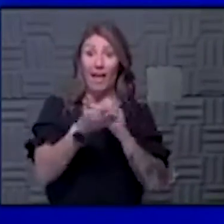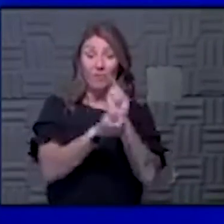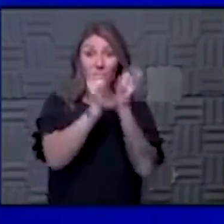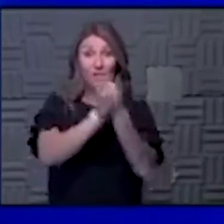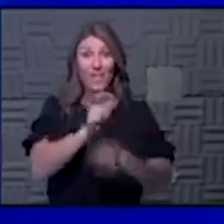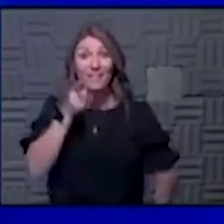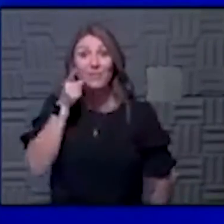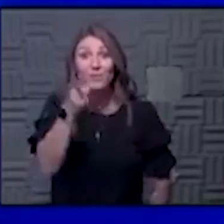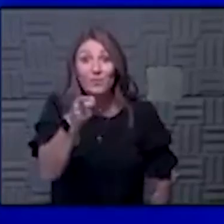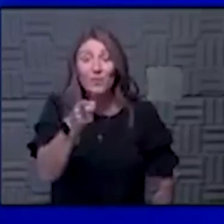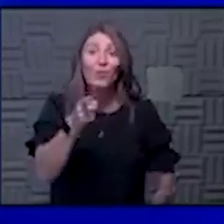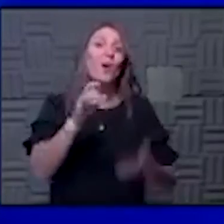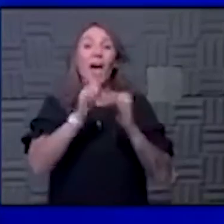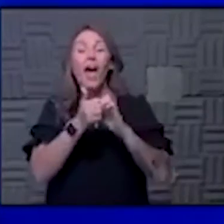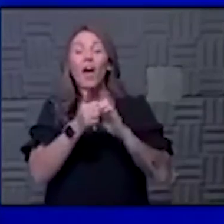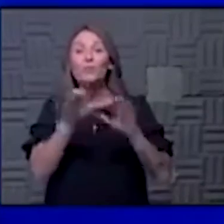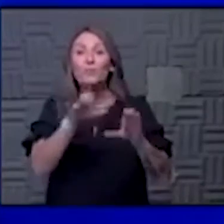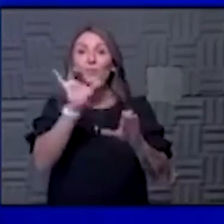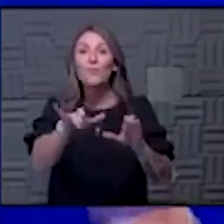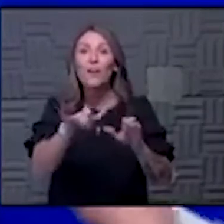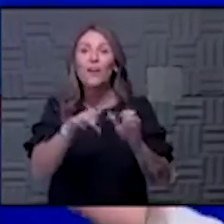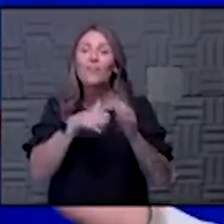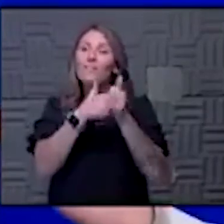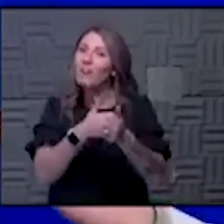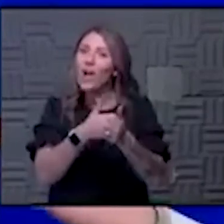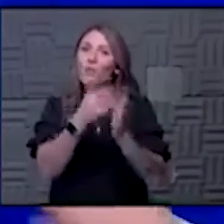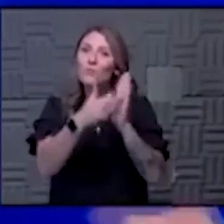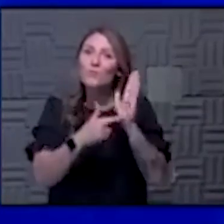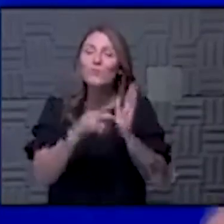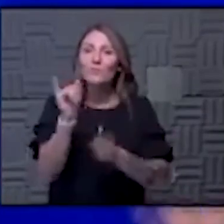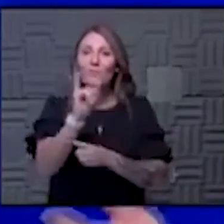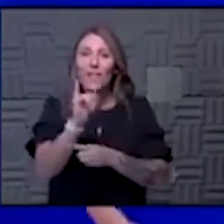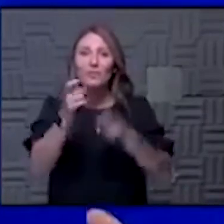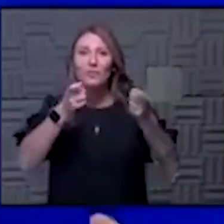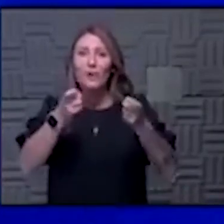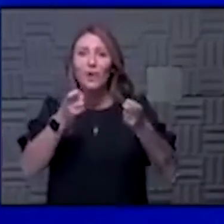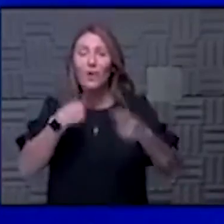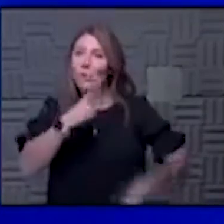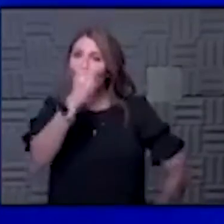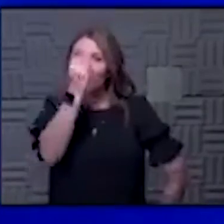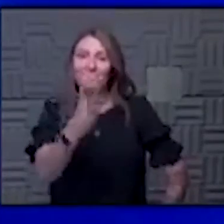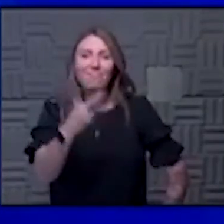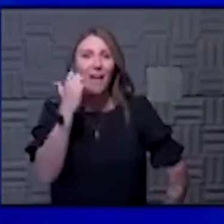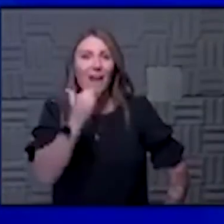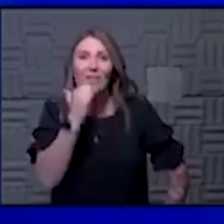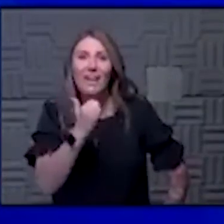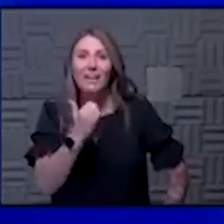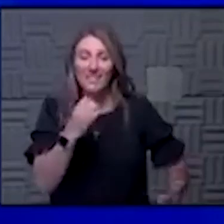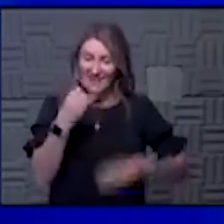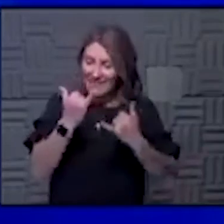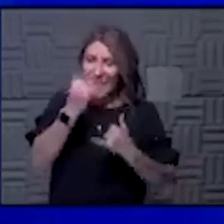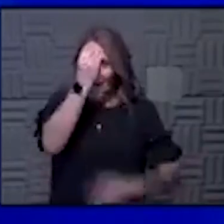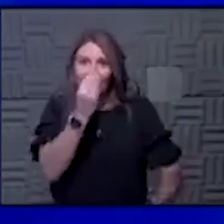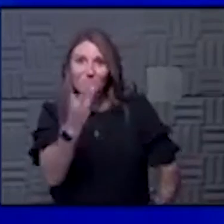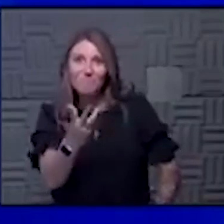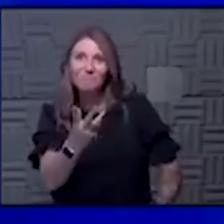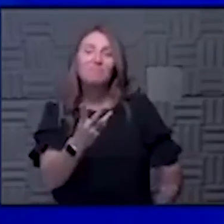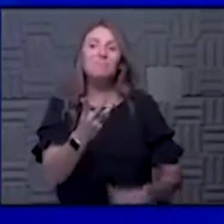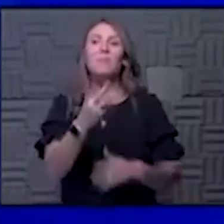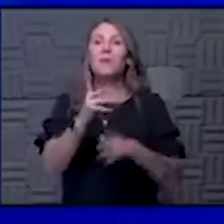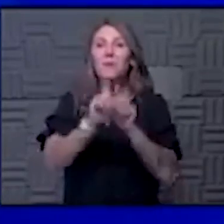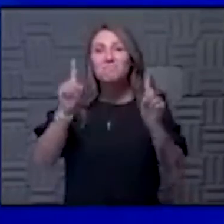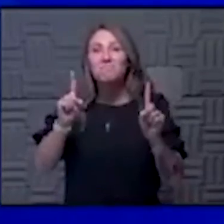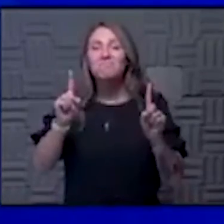way you change it is by following the rules of infection control. We tell you this every day. We're telling it to you again today. Wear a mask, keep your distance, cough into your